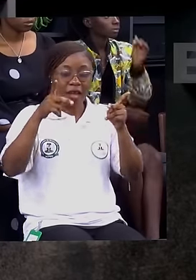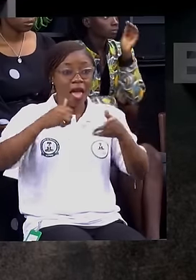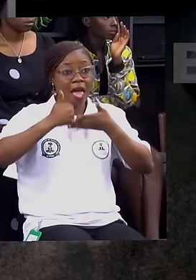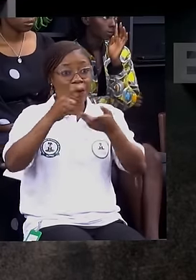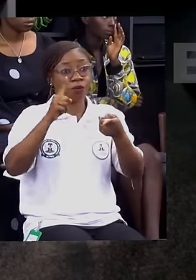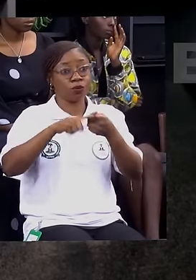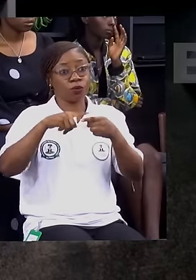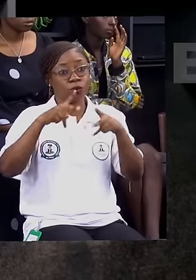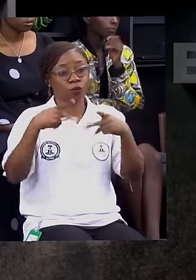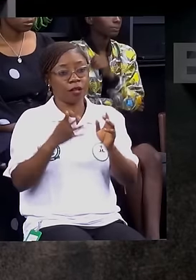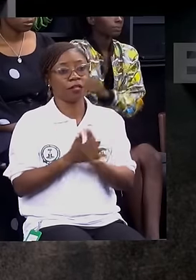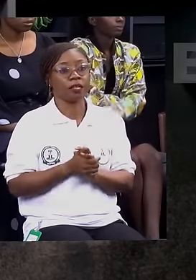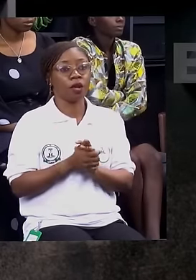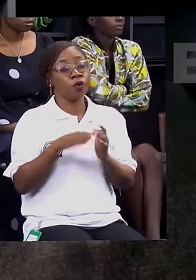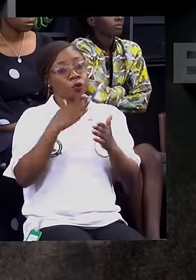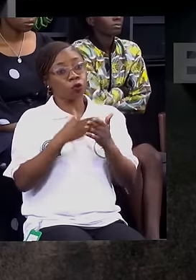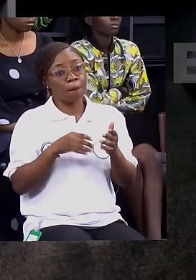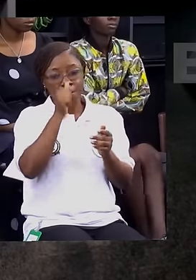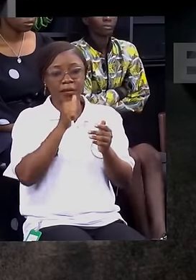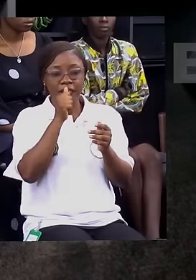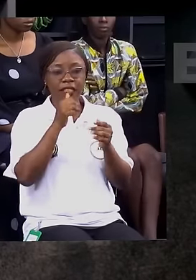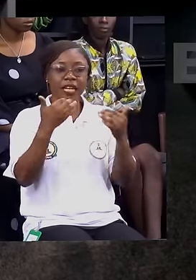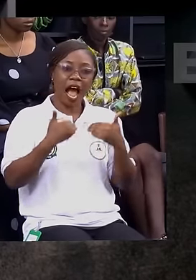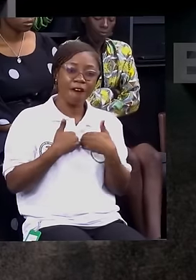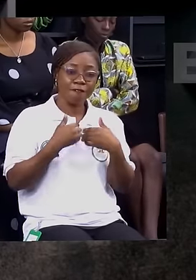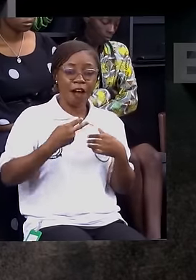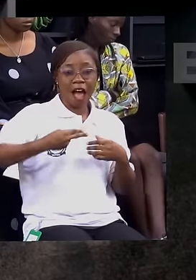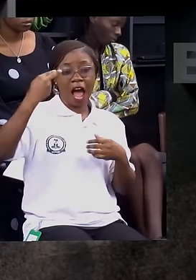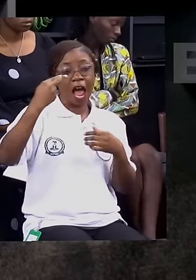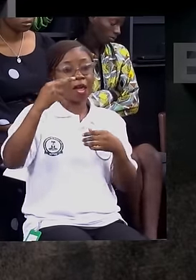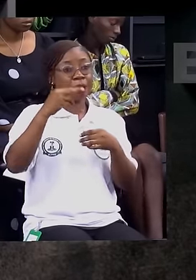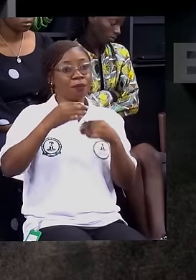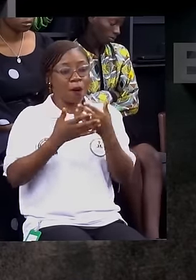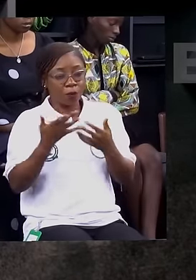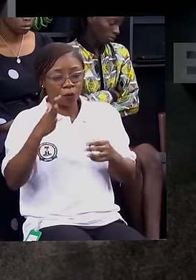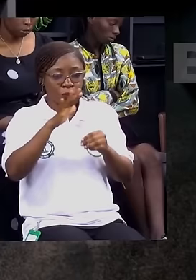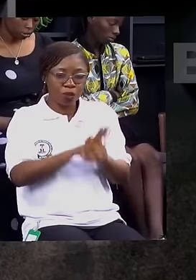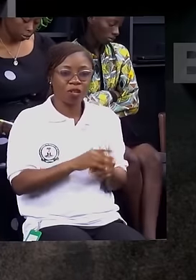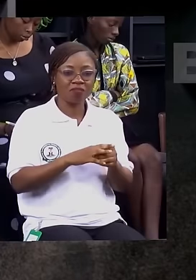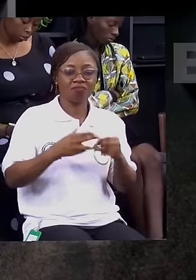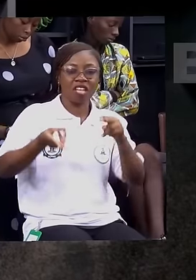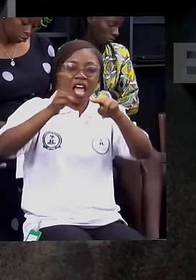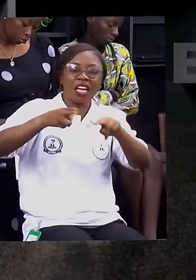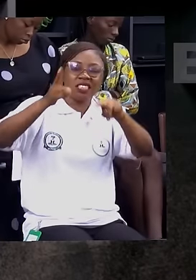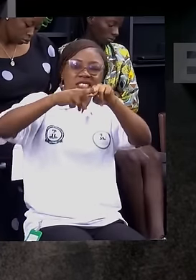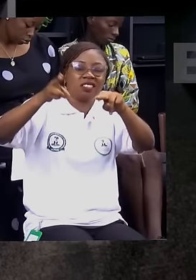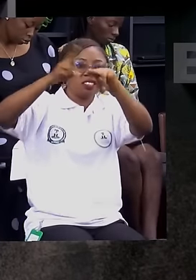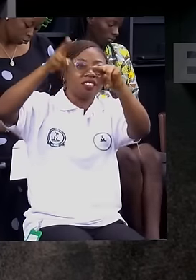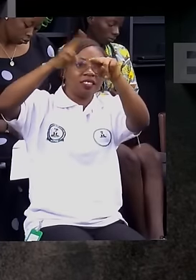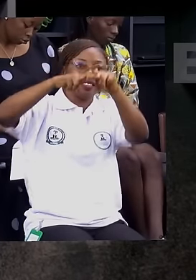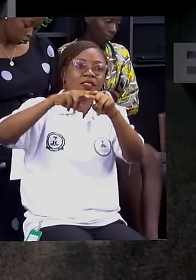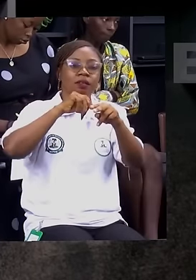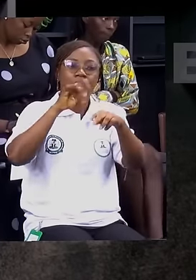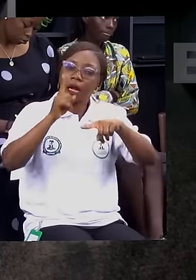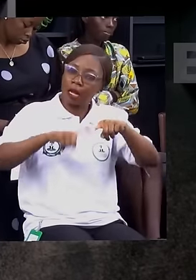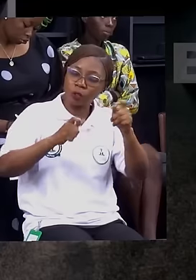have kidney failure, they also have blood pressure problem. Their blood pressure will just be shooting up uncontrollably because